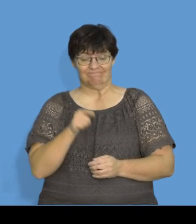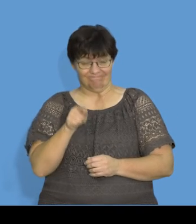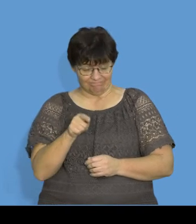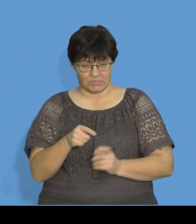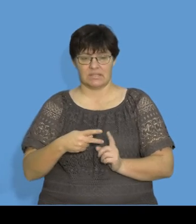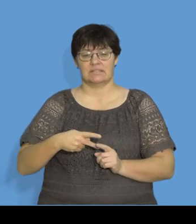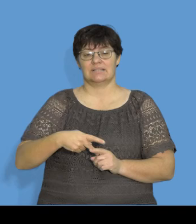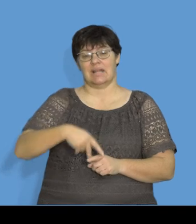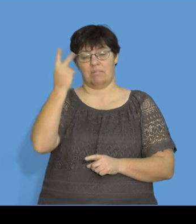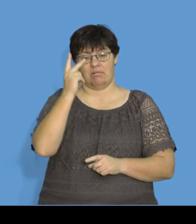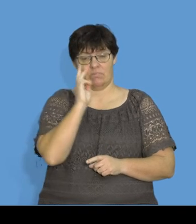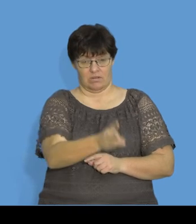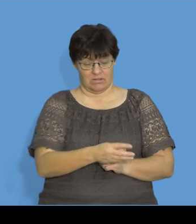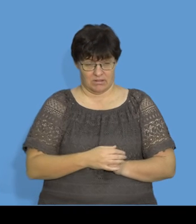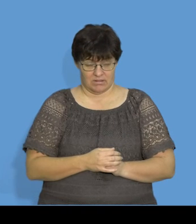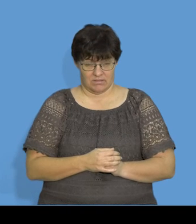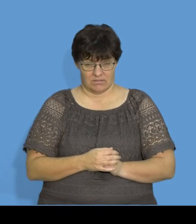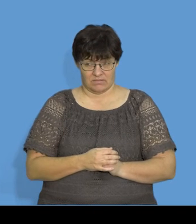double.